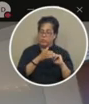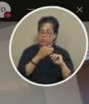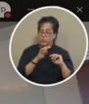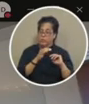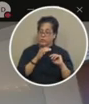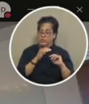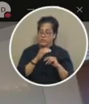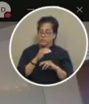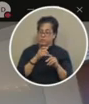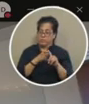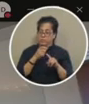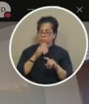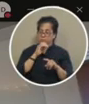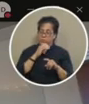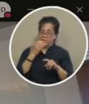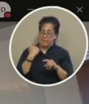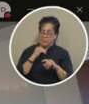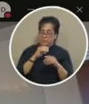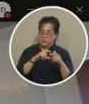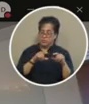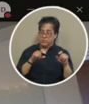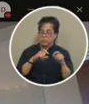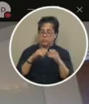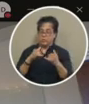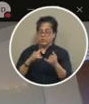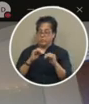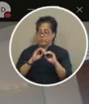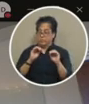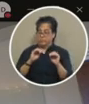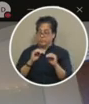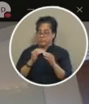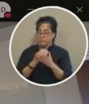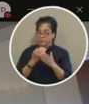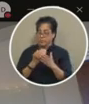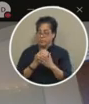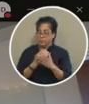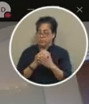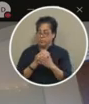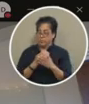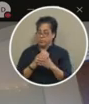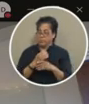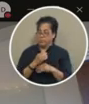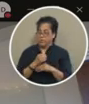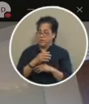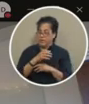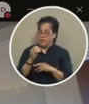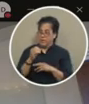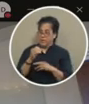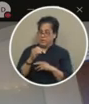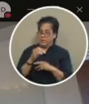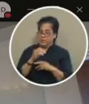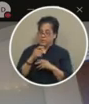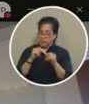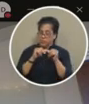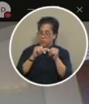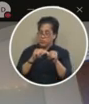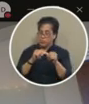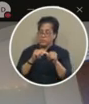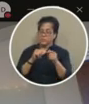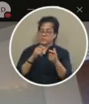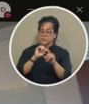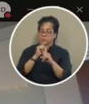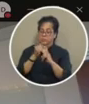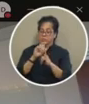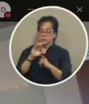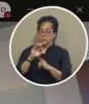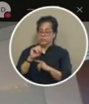processed. At this time, though, no increases related to the compensation study results have been implemented. And due to the ongoing situation with the COVID-19